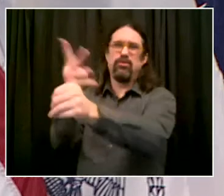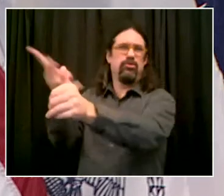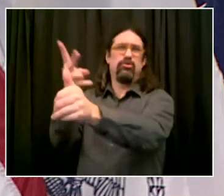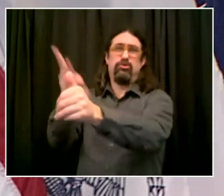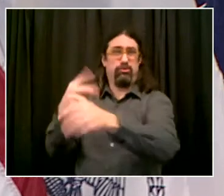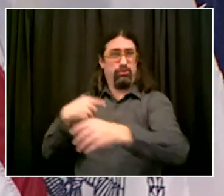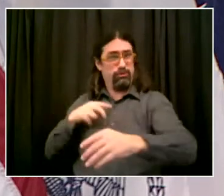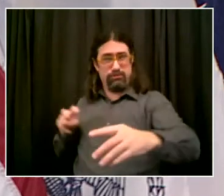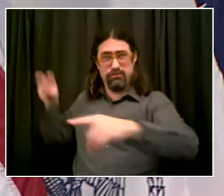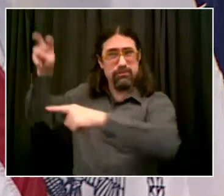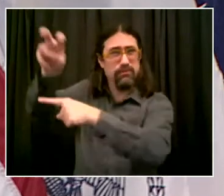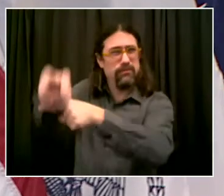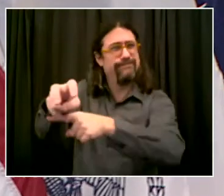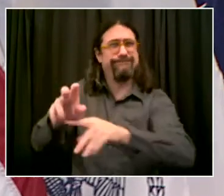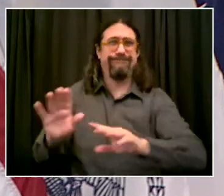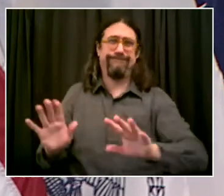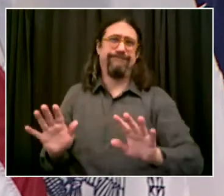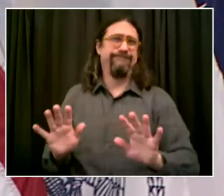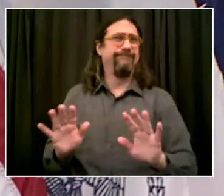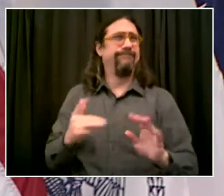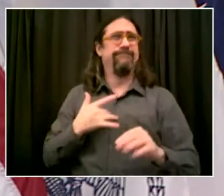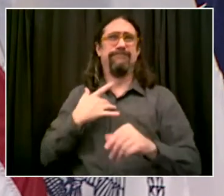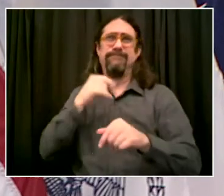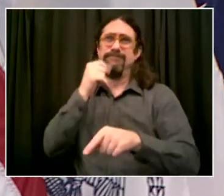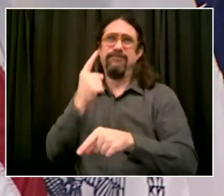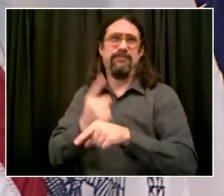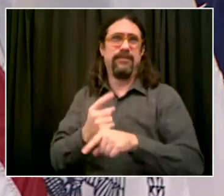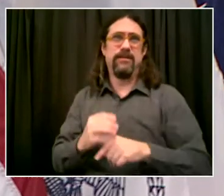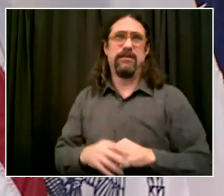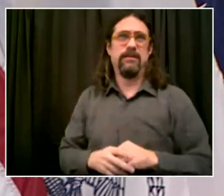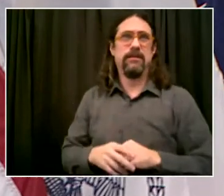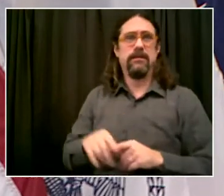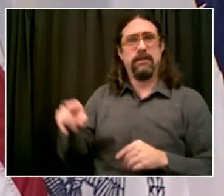different category than I'm at. So she literally, according to